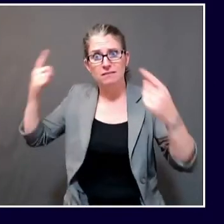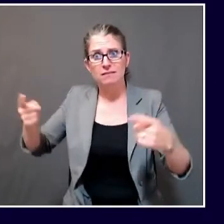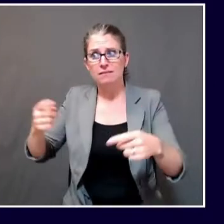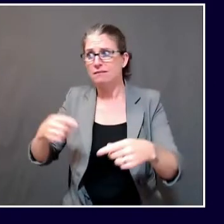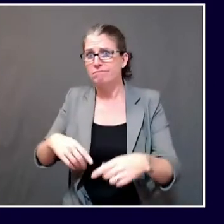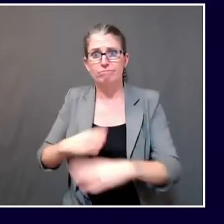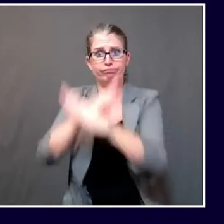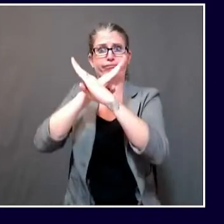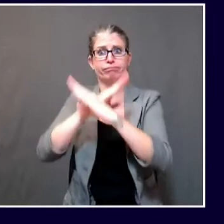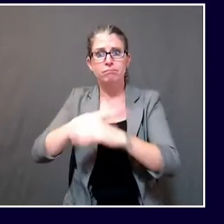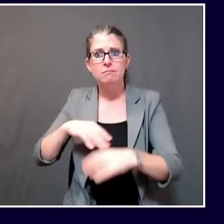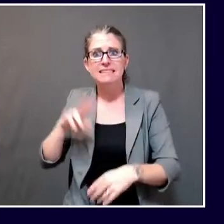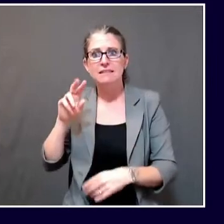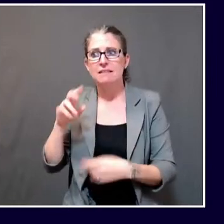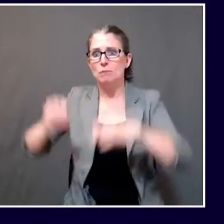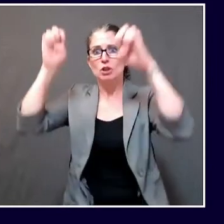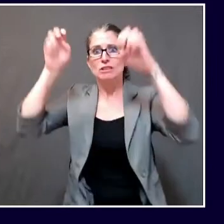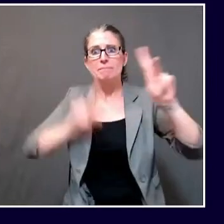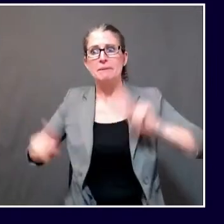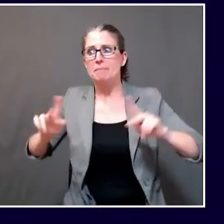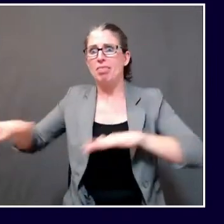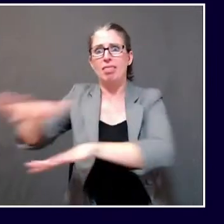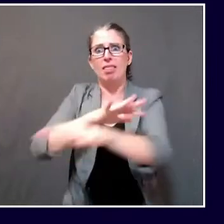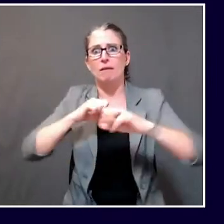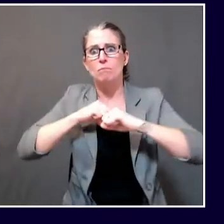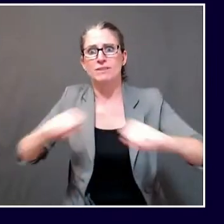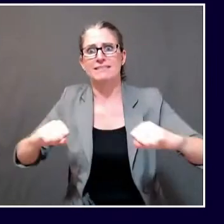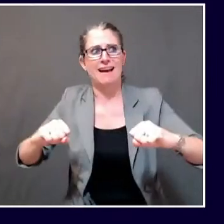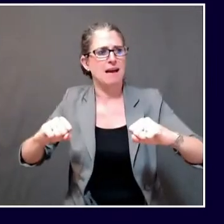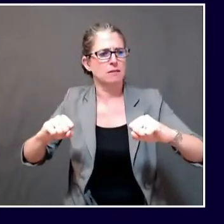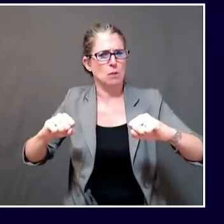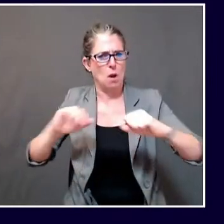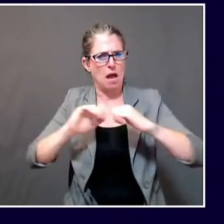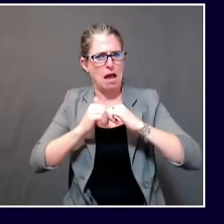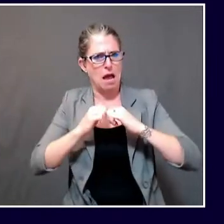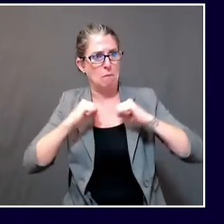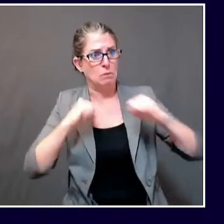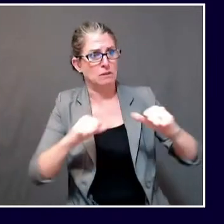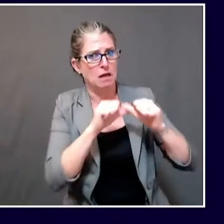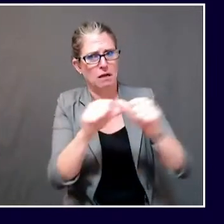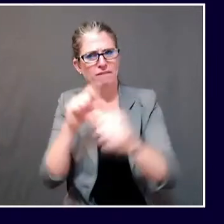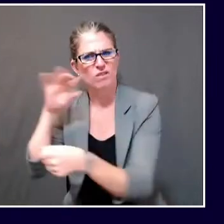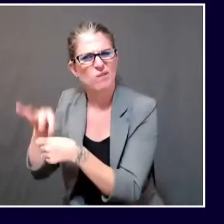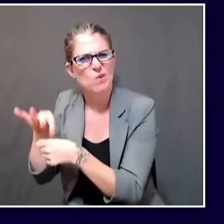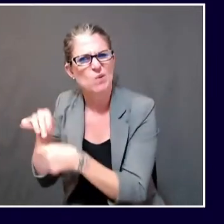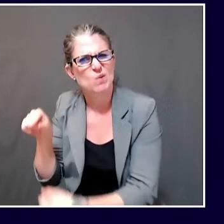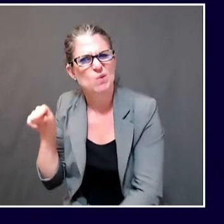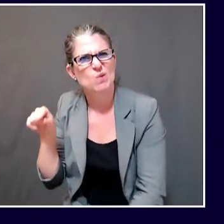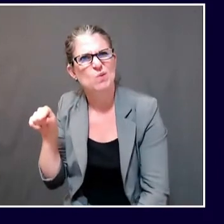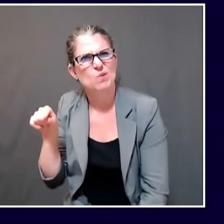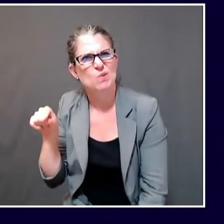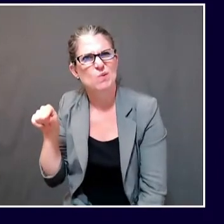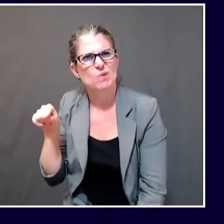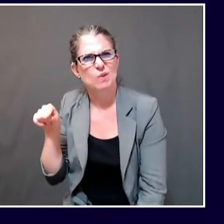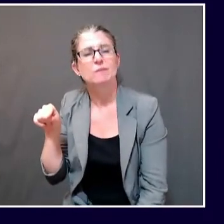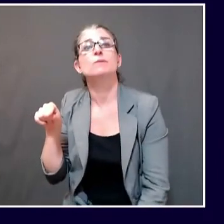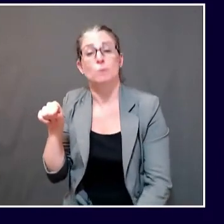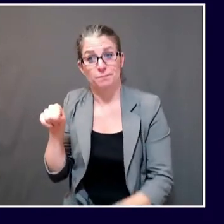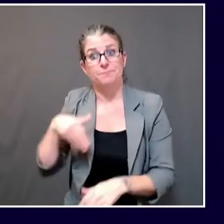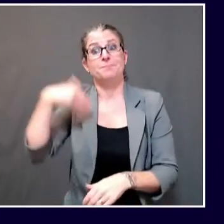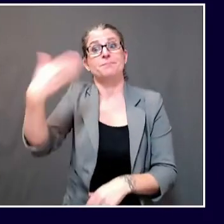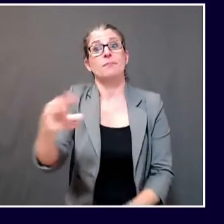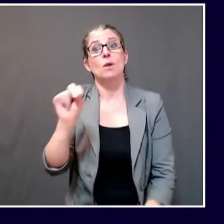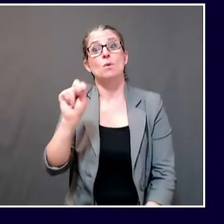in-person voting at all polling places on election day, which is Tuesday, November 3rd, 2020. All those polling places will be open for